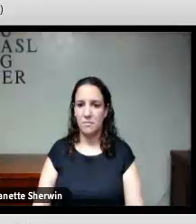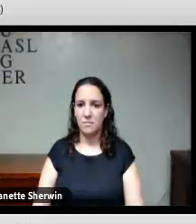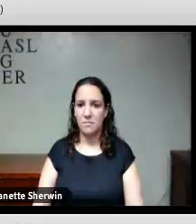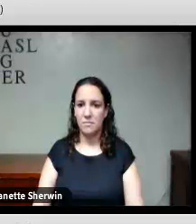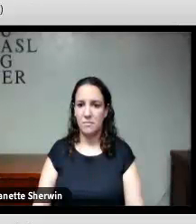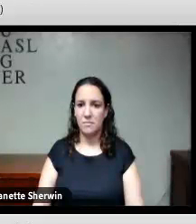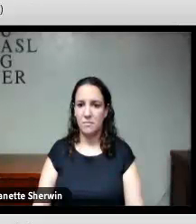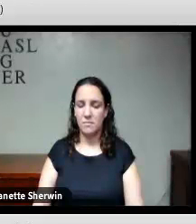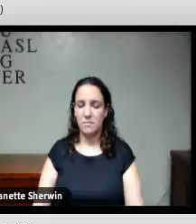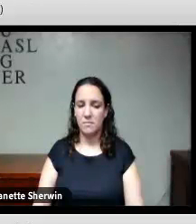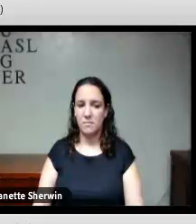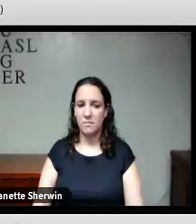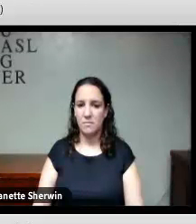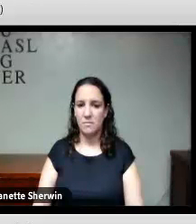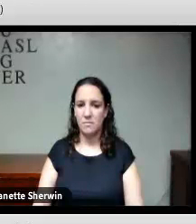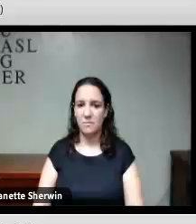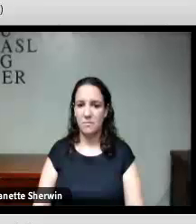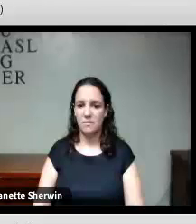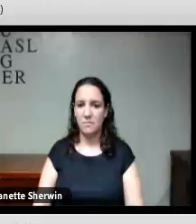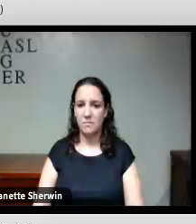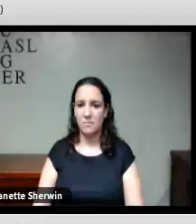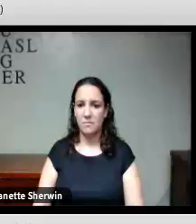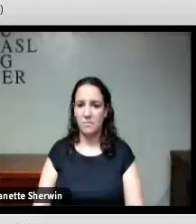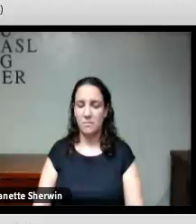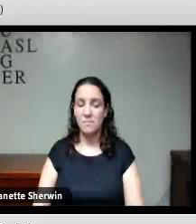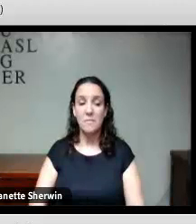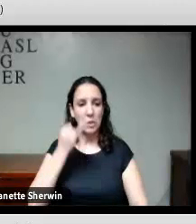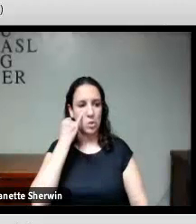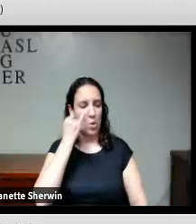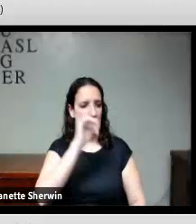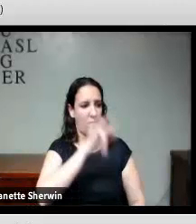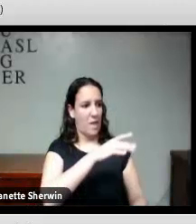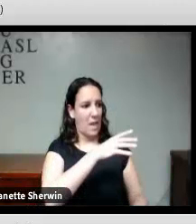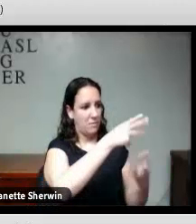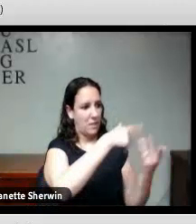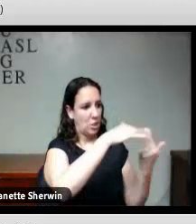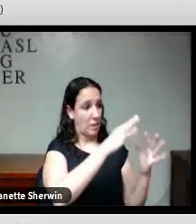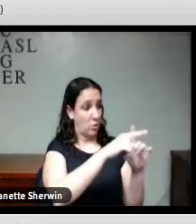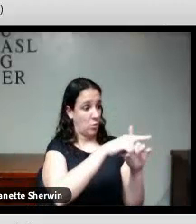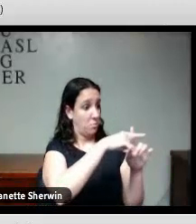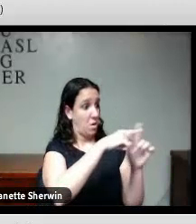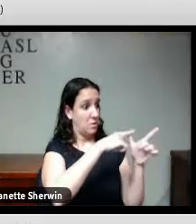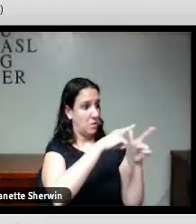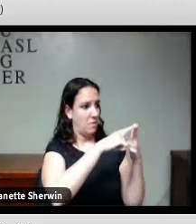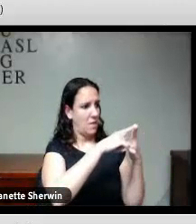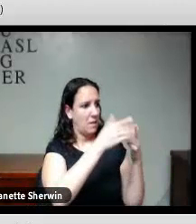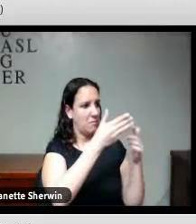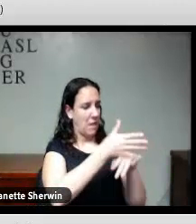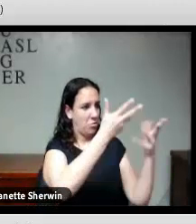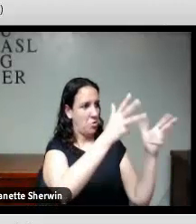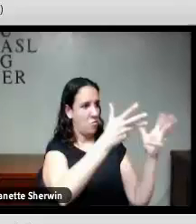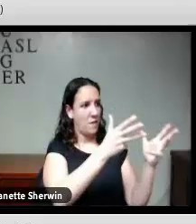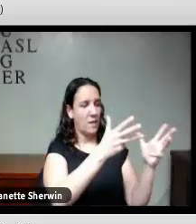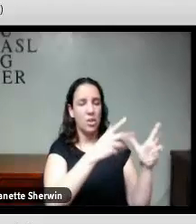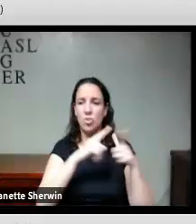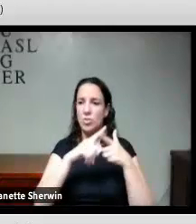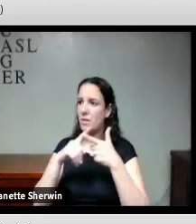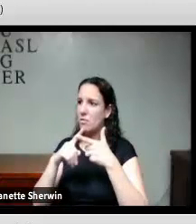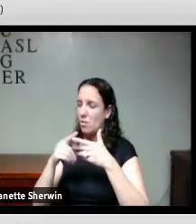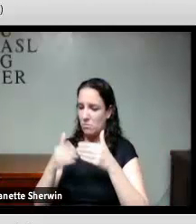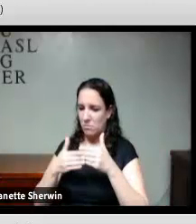my own co-workers, and I feel positive about them as well. So a better atmosphere can do nothing but serve us well.